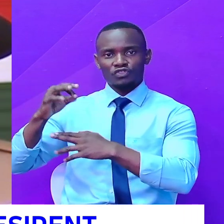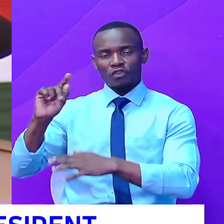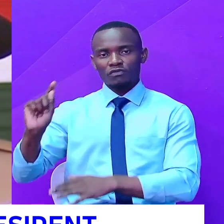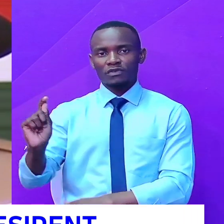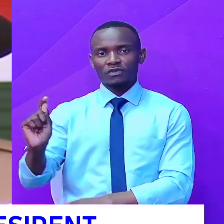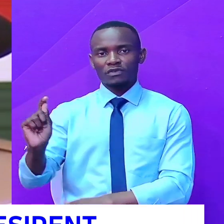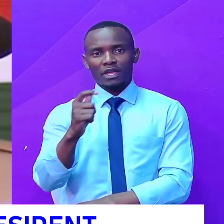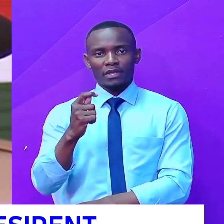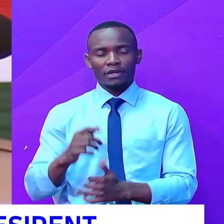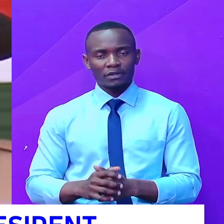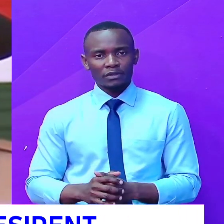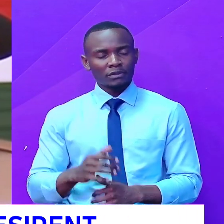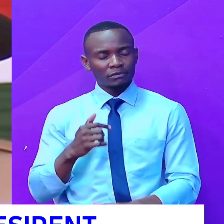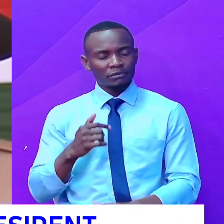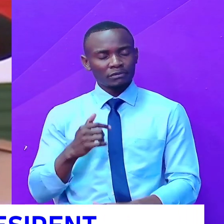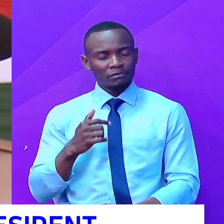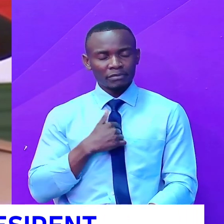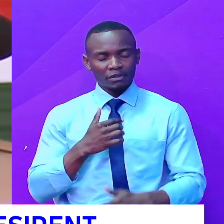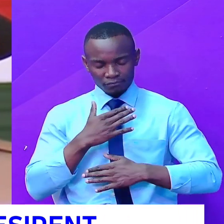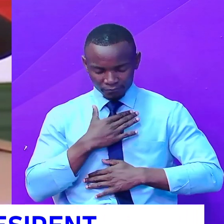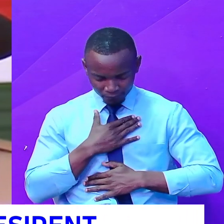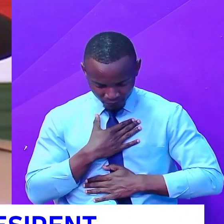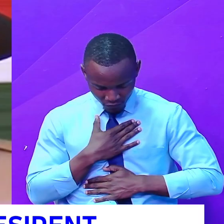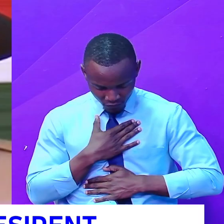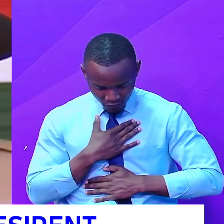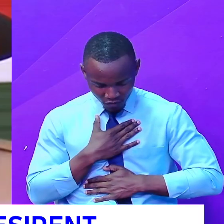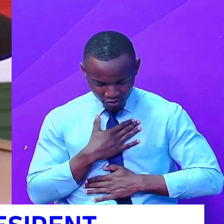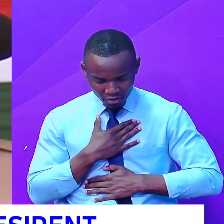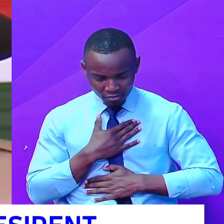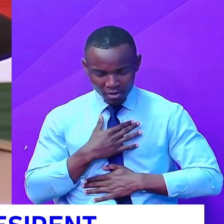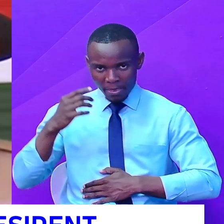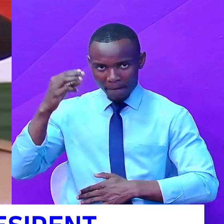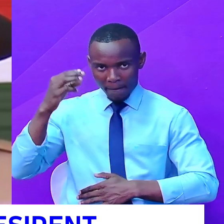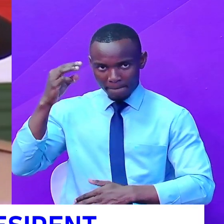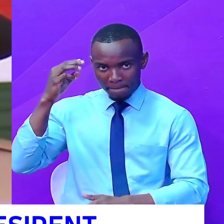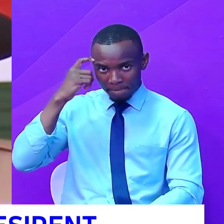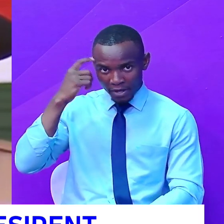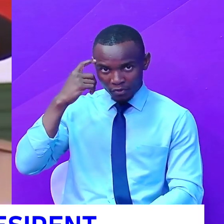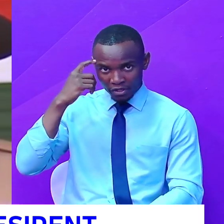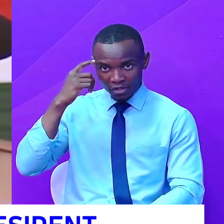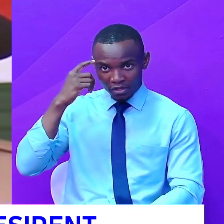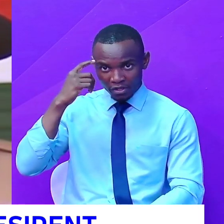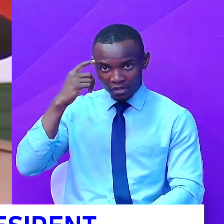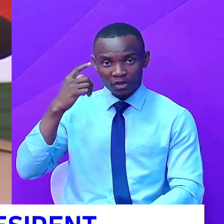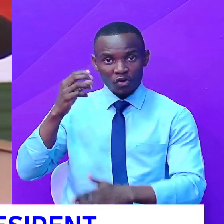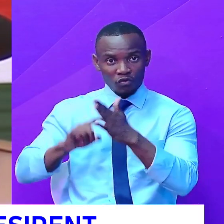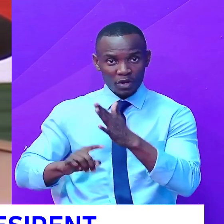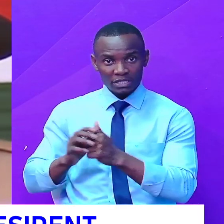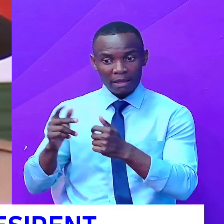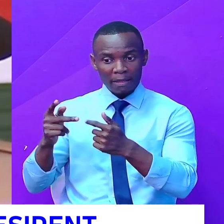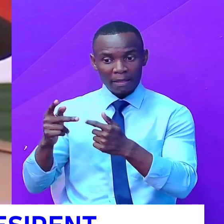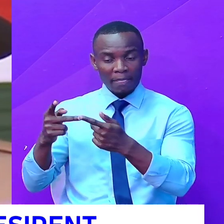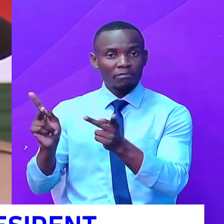I pay tribute to the memory of the illustrious departed and express my